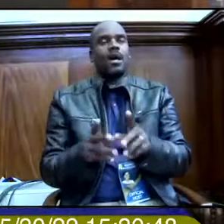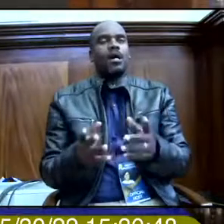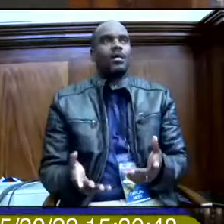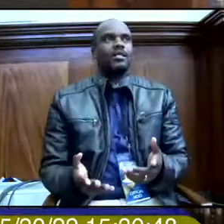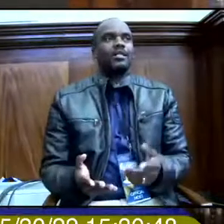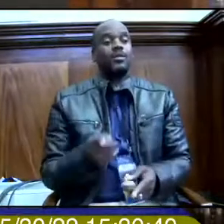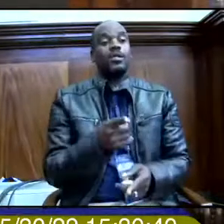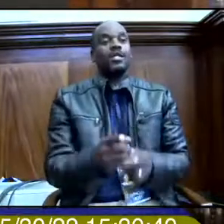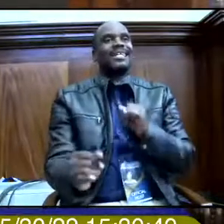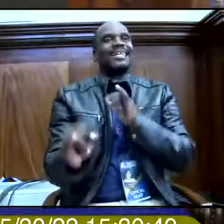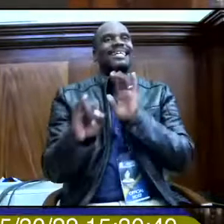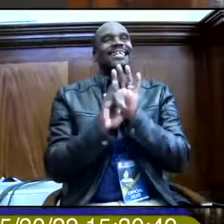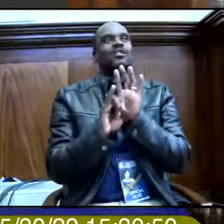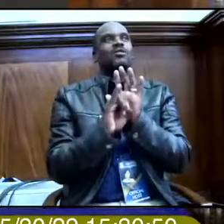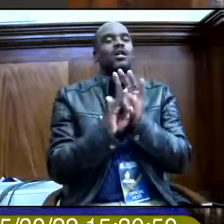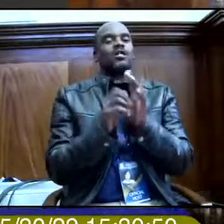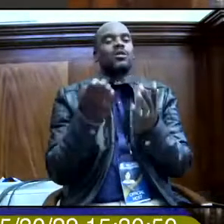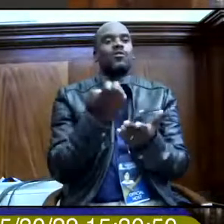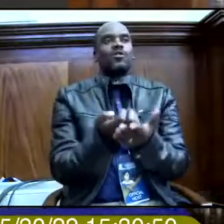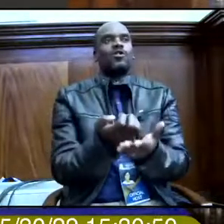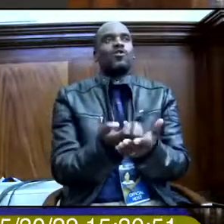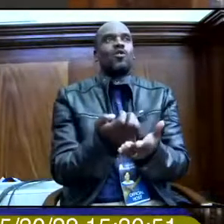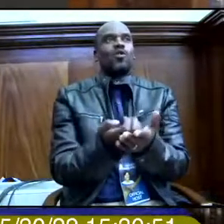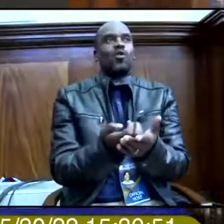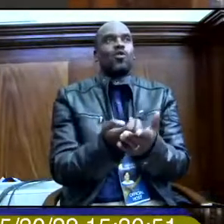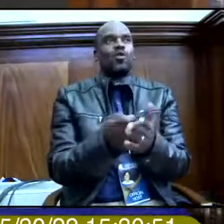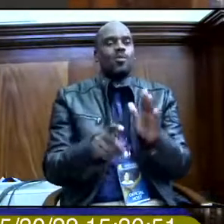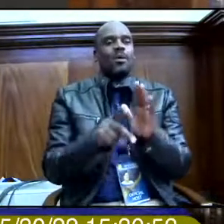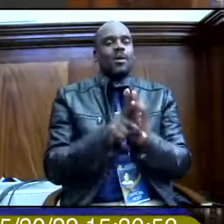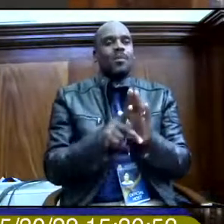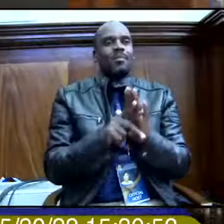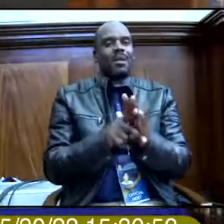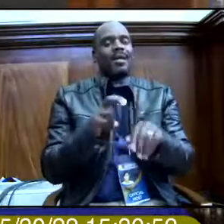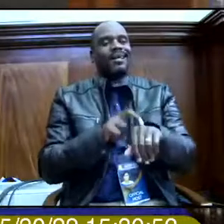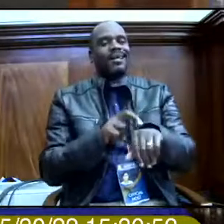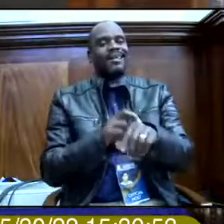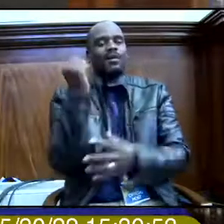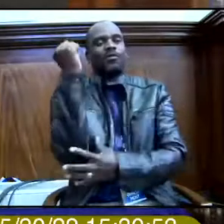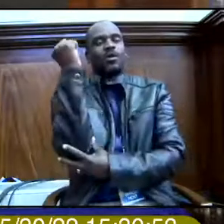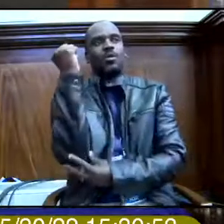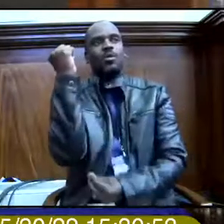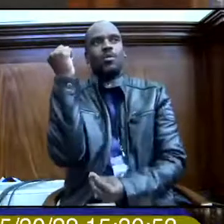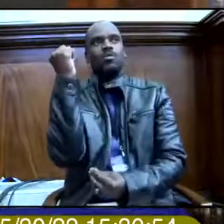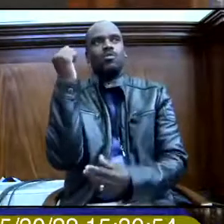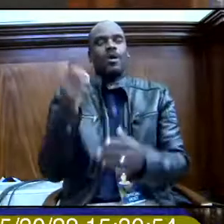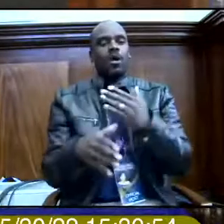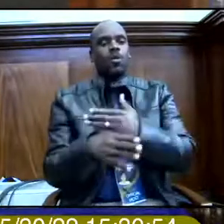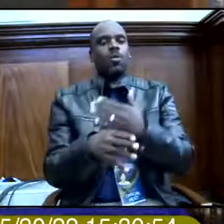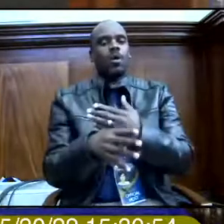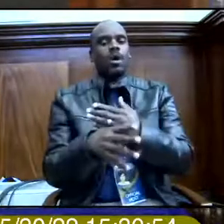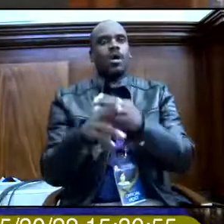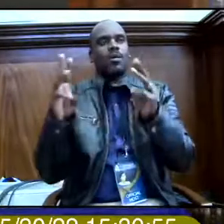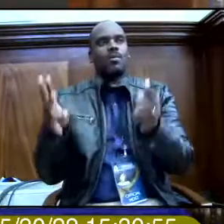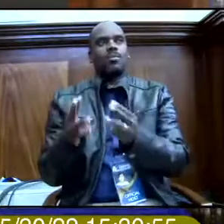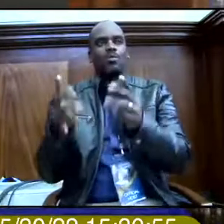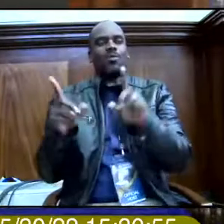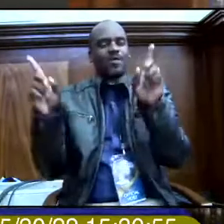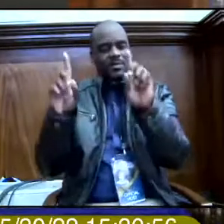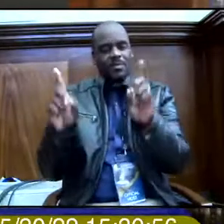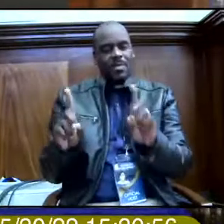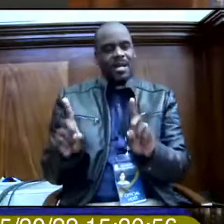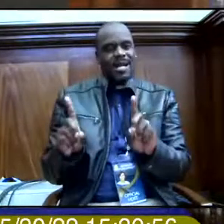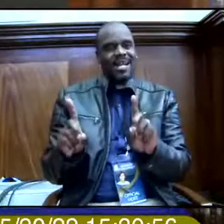introduction of an economic plan based on the needs of the poor and working people with a special